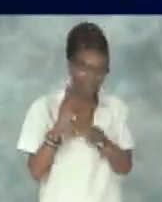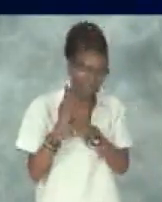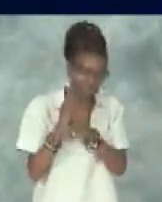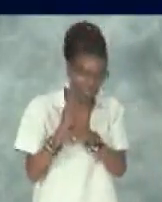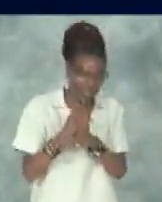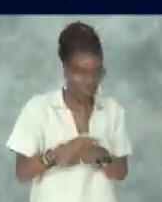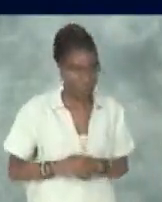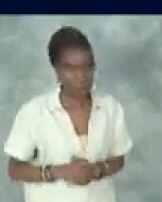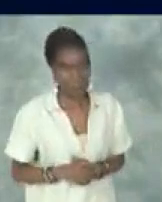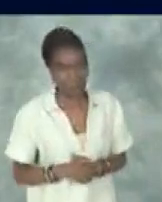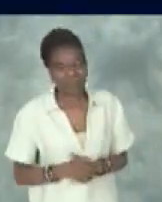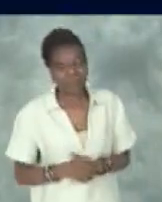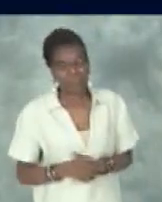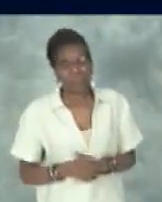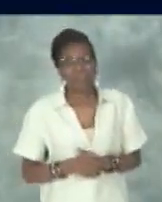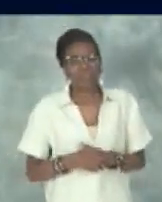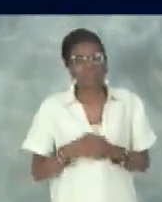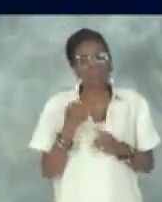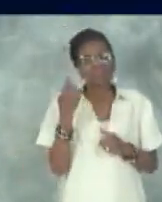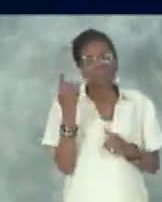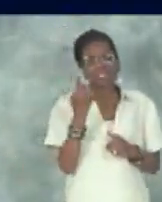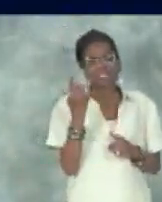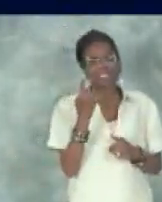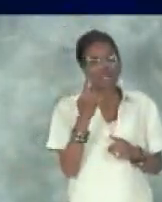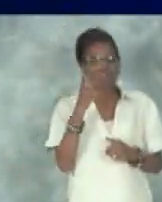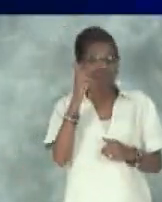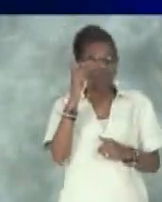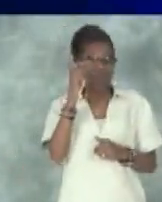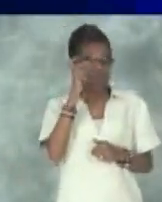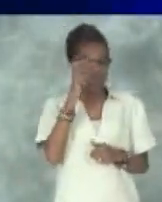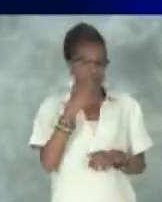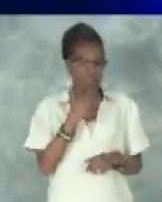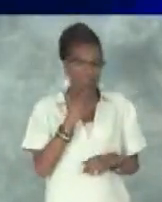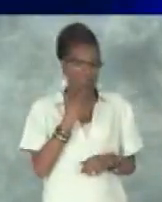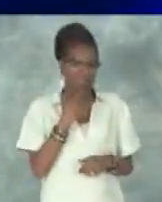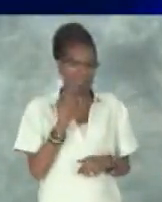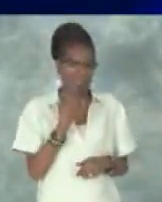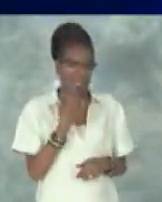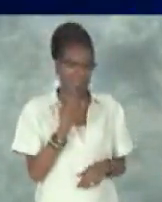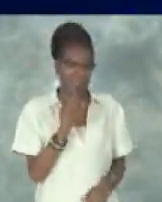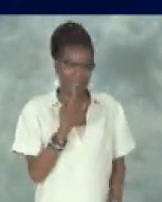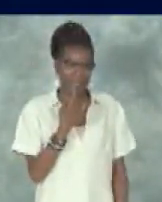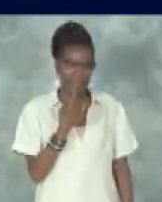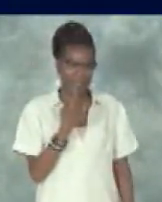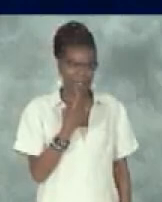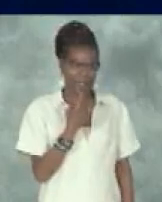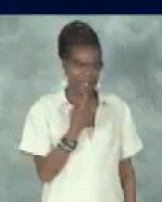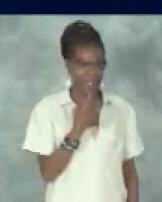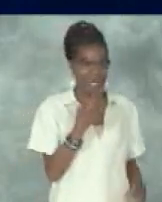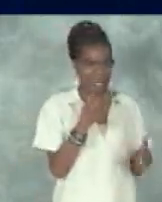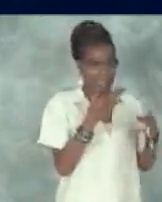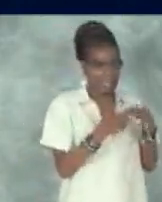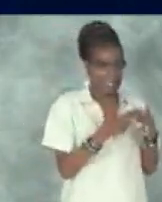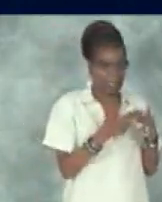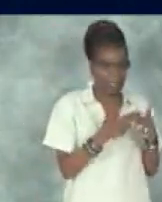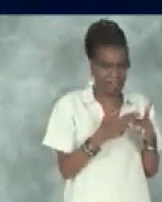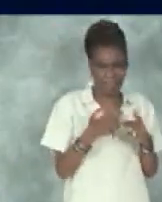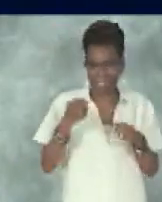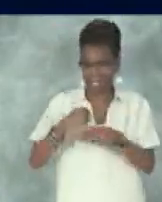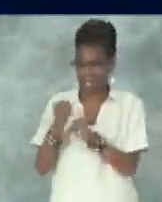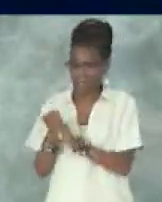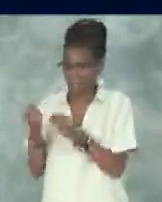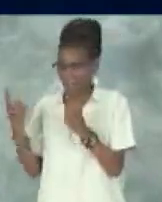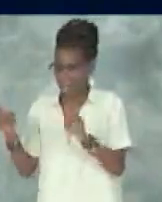careful, because somebody just heard me say some stuff like name it, claim it, because you heard me